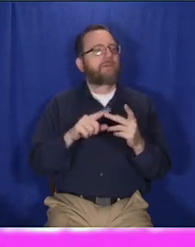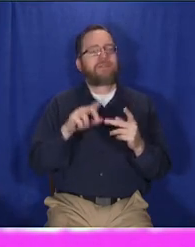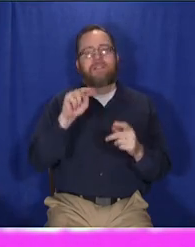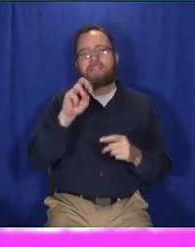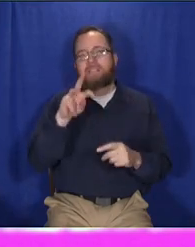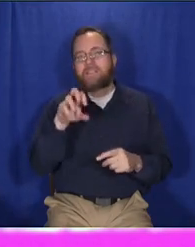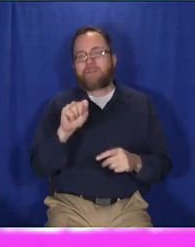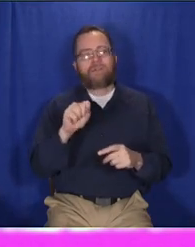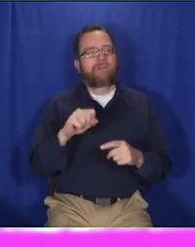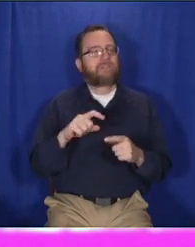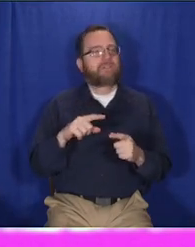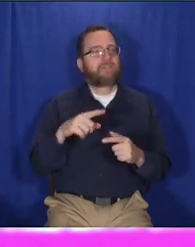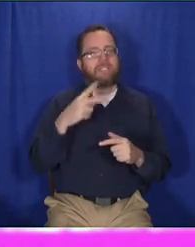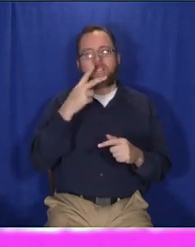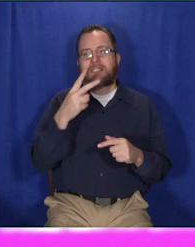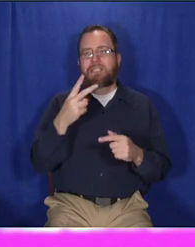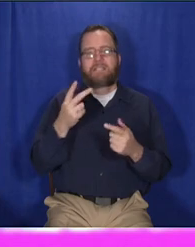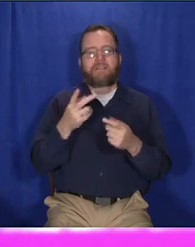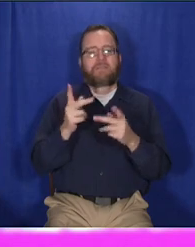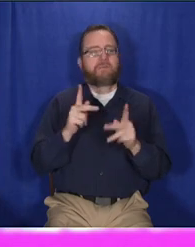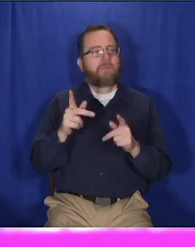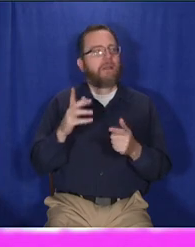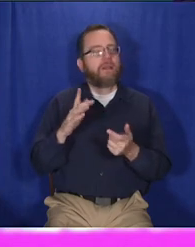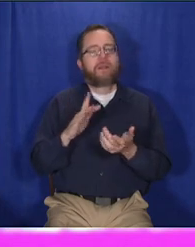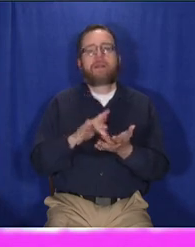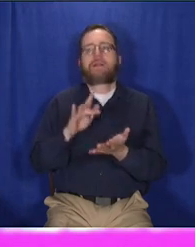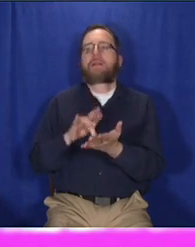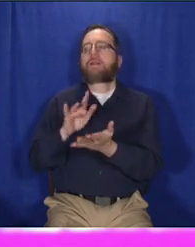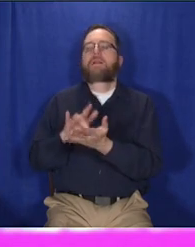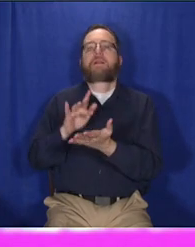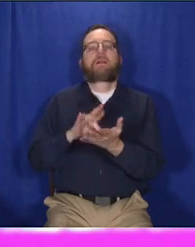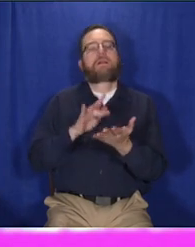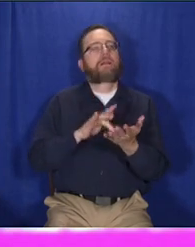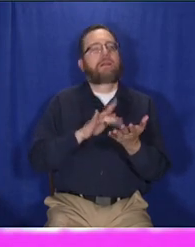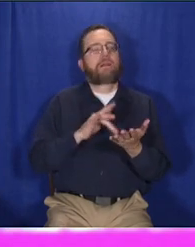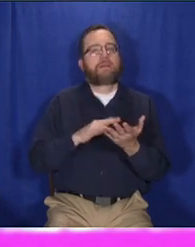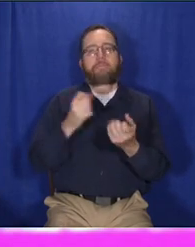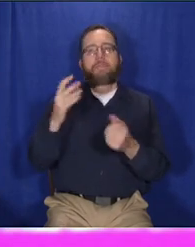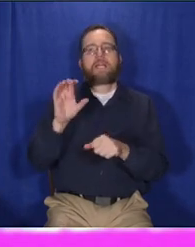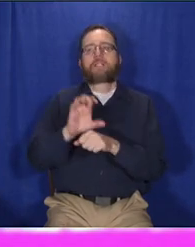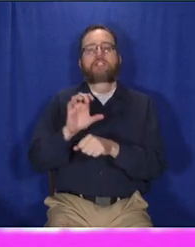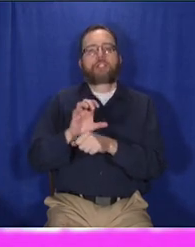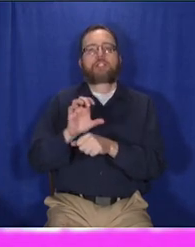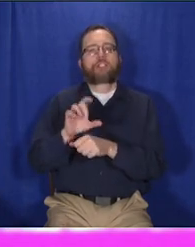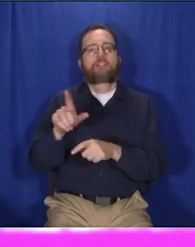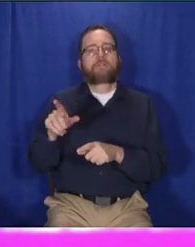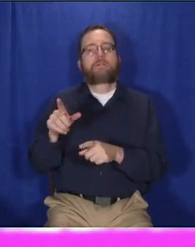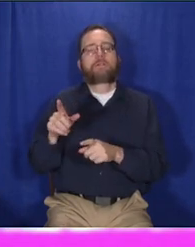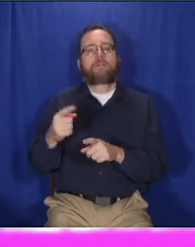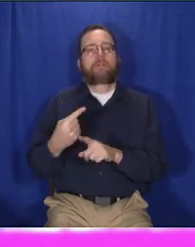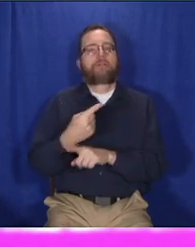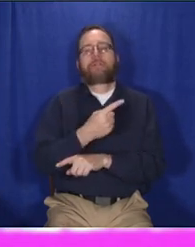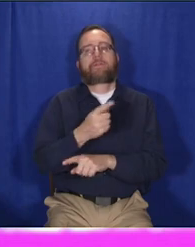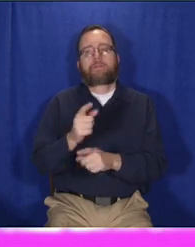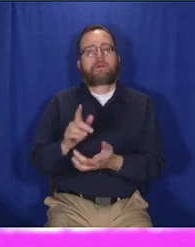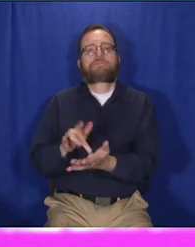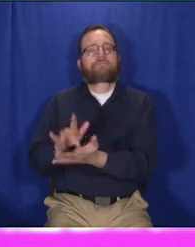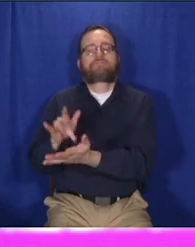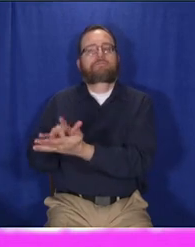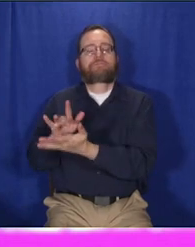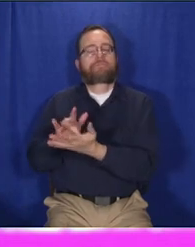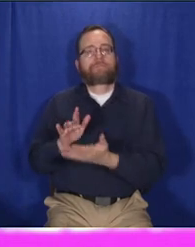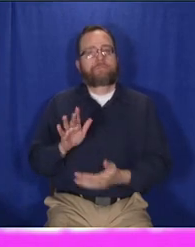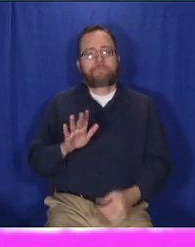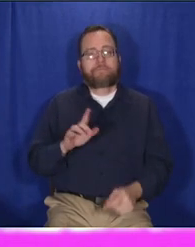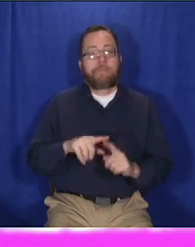want to pool our resources together and partner with brothers and sisters in our local church. I understand the hesitation, but God says